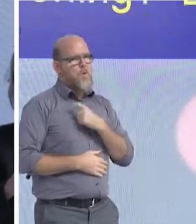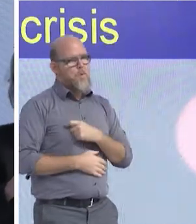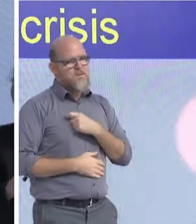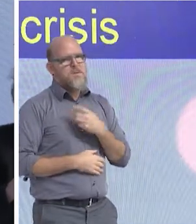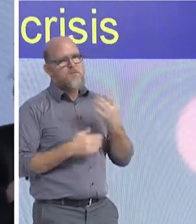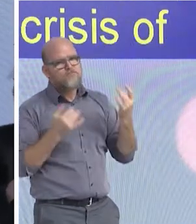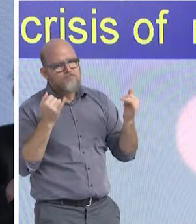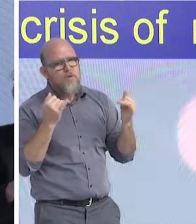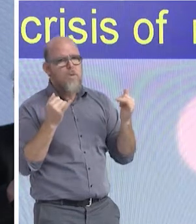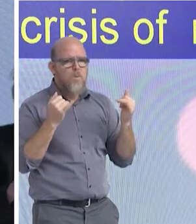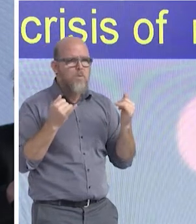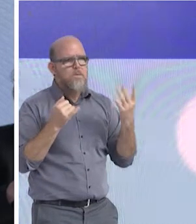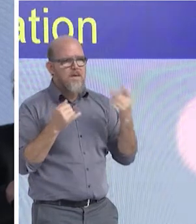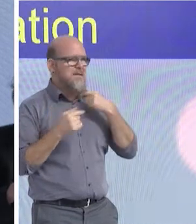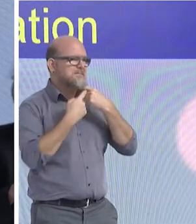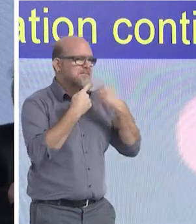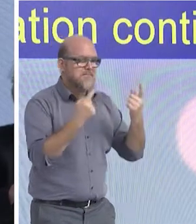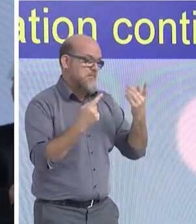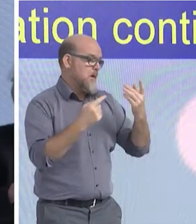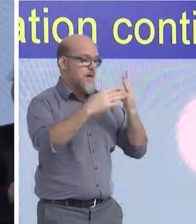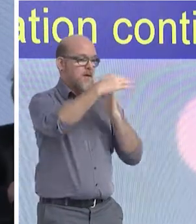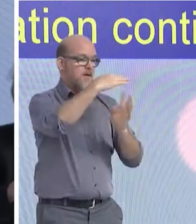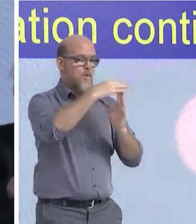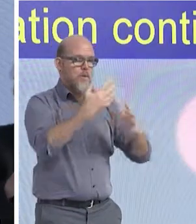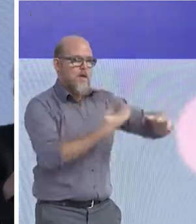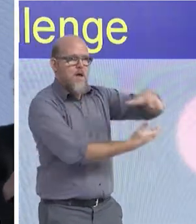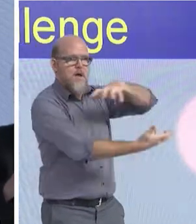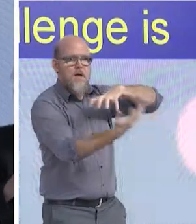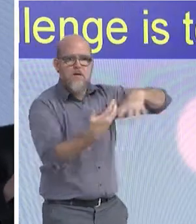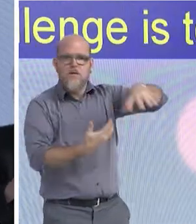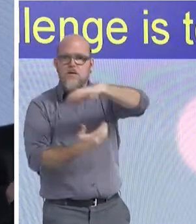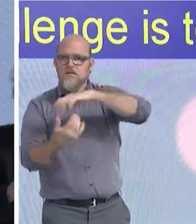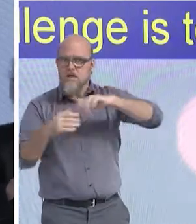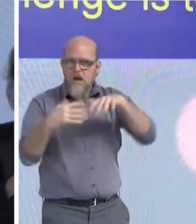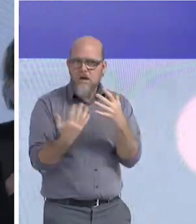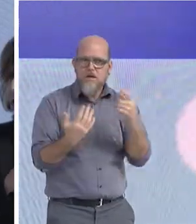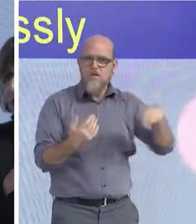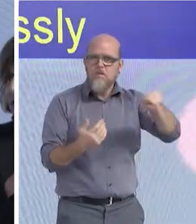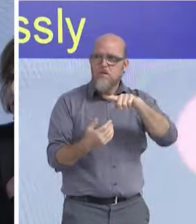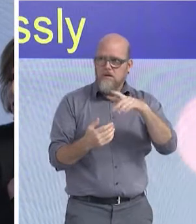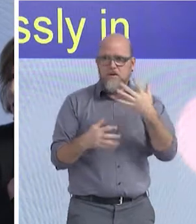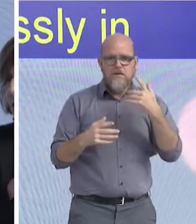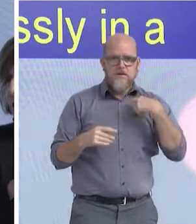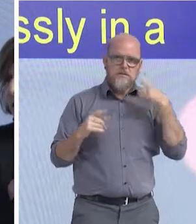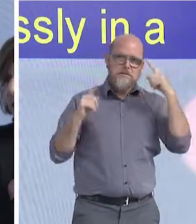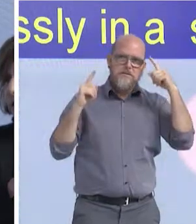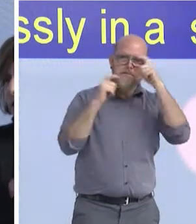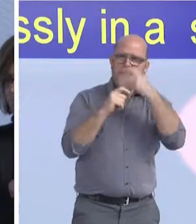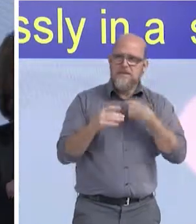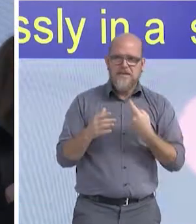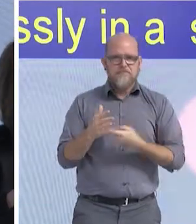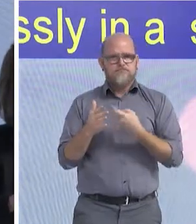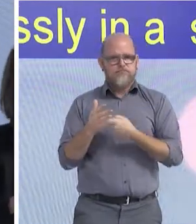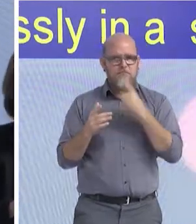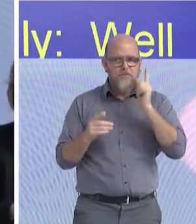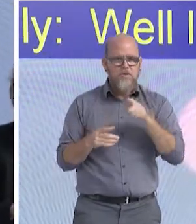migration, continues. So your challenge is to keep doing it relentlessly, in a sense. Yeah, well, I can only do a small part. I was